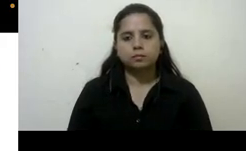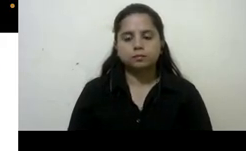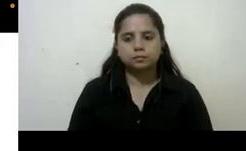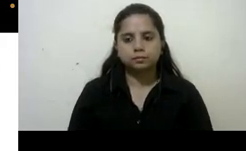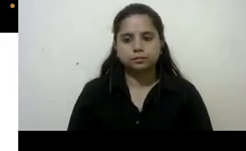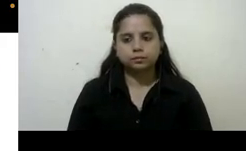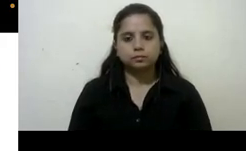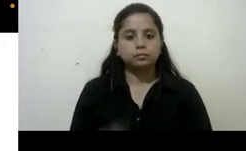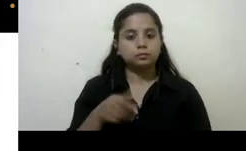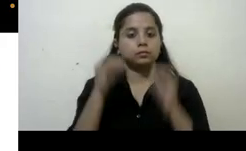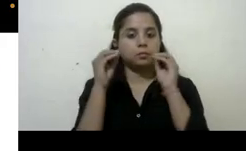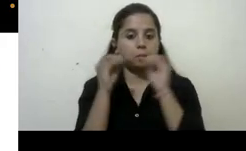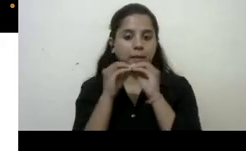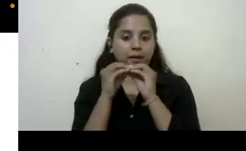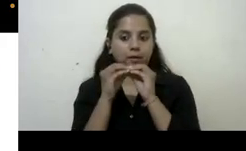B,